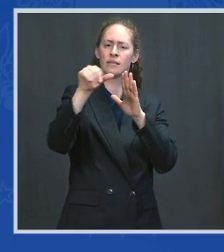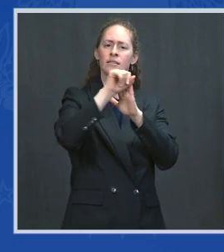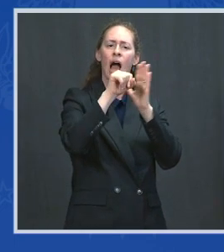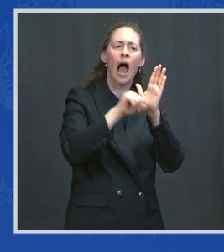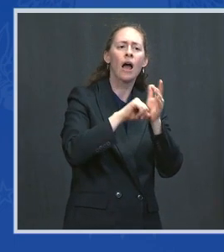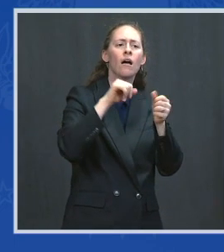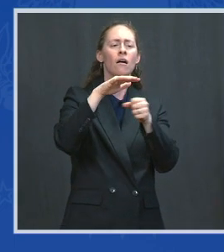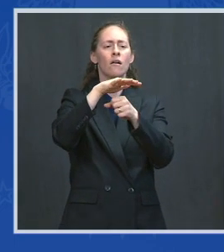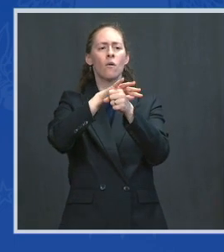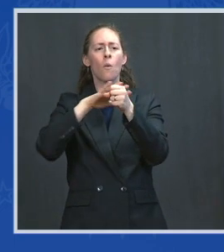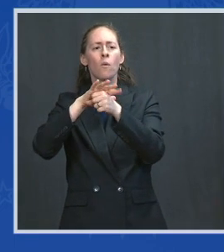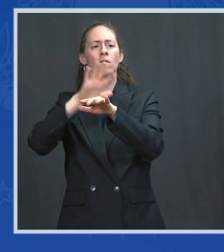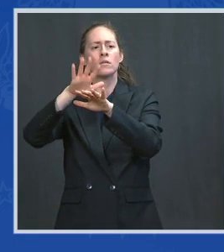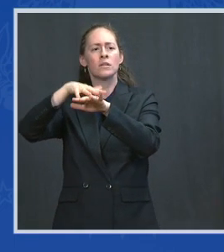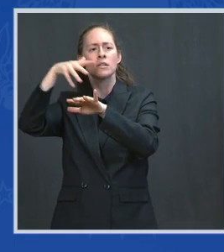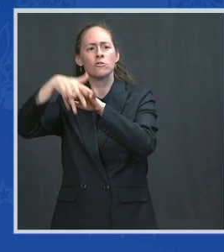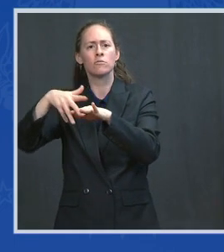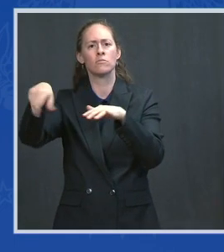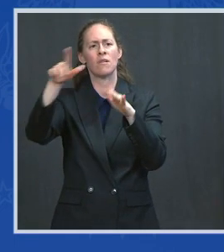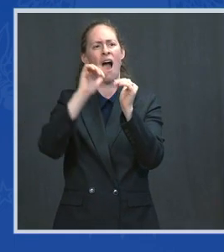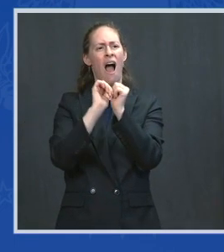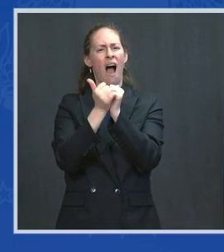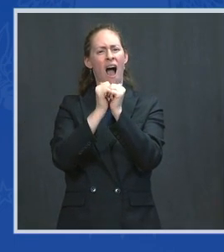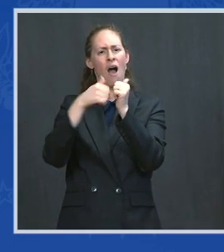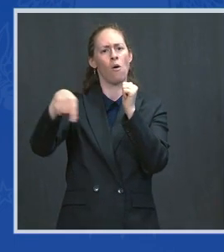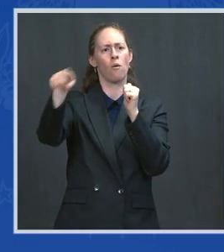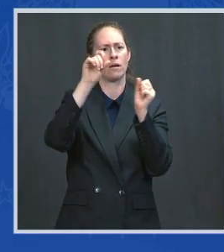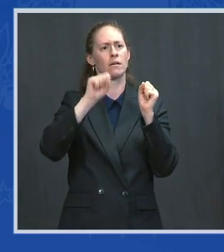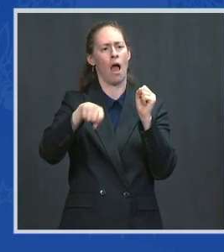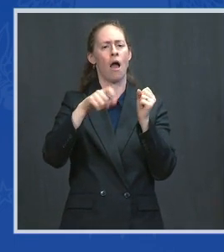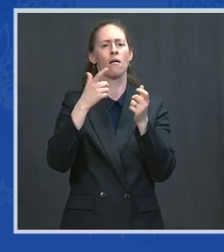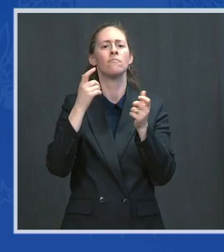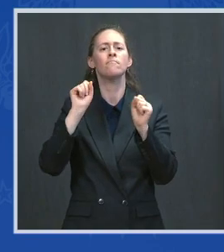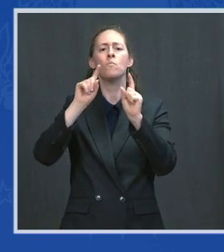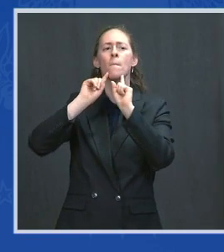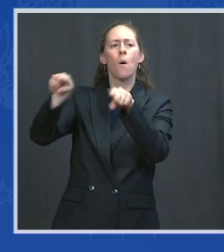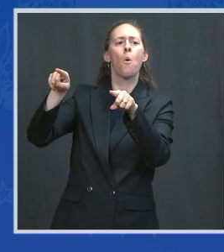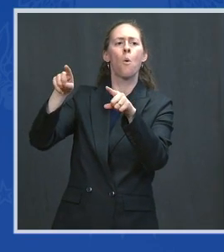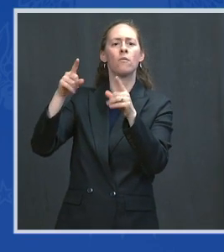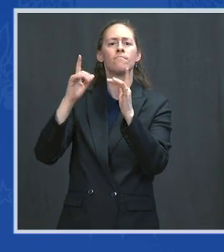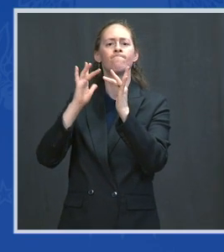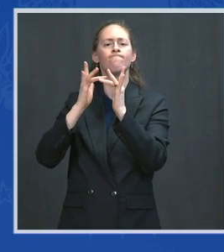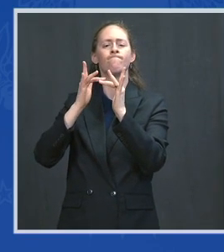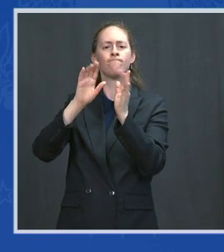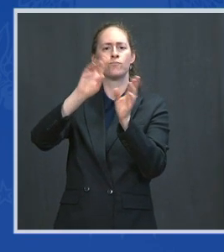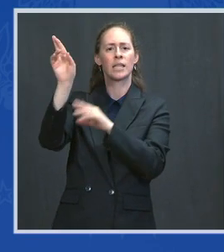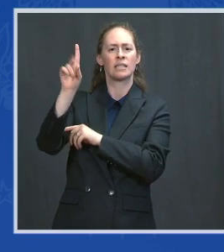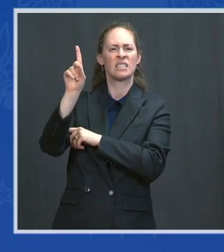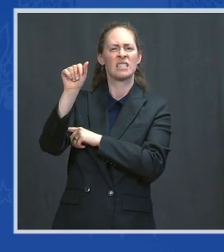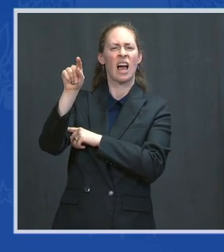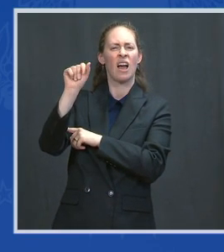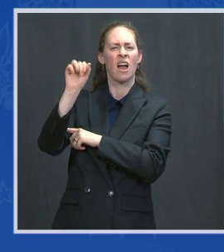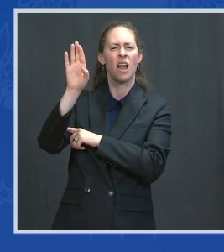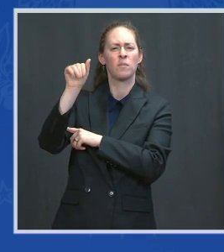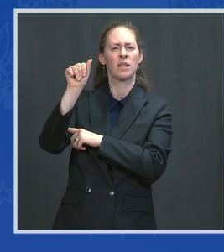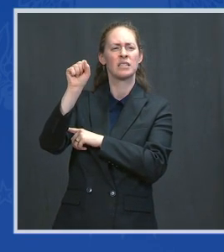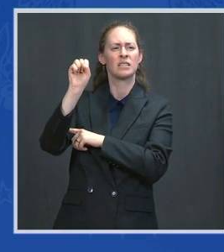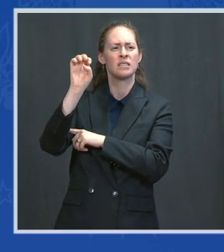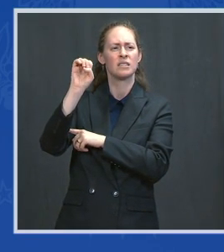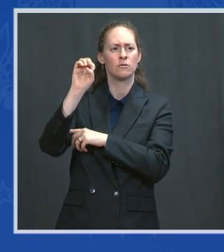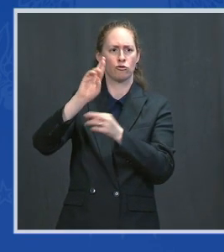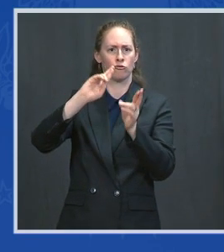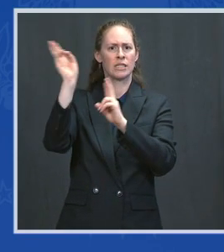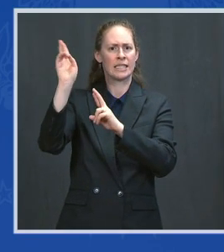of hate crimes. It'll work with the Department of Health and Human Services to raise public awareness of COVID-19 hate crimes that